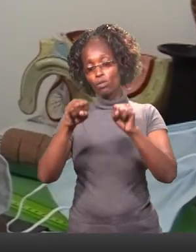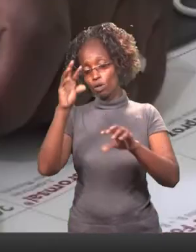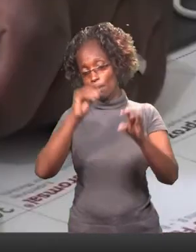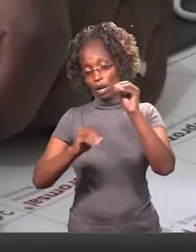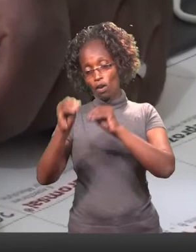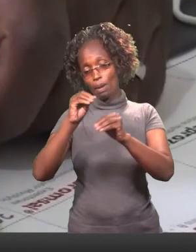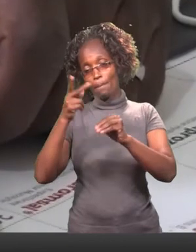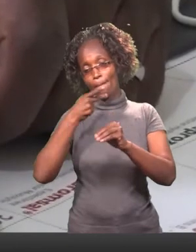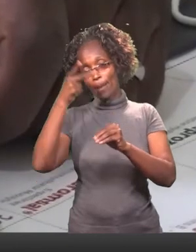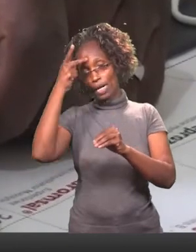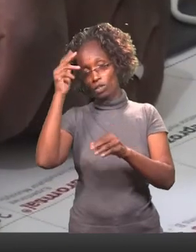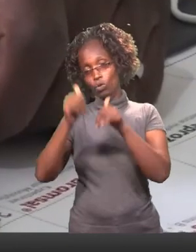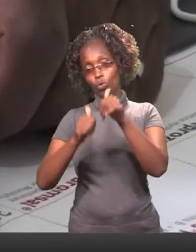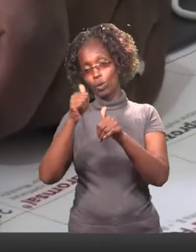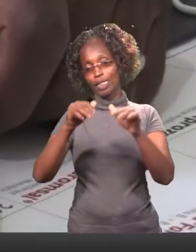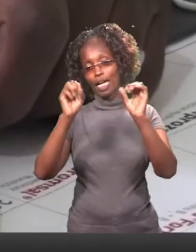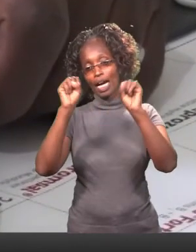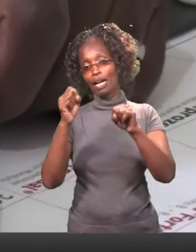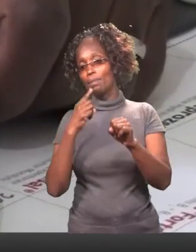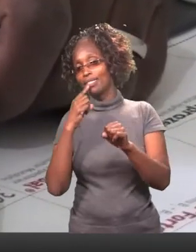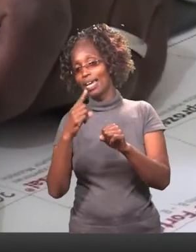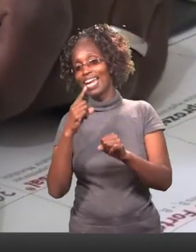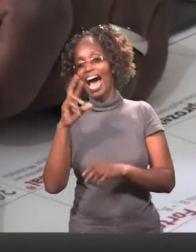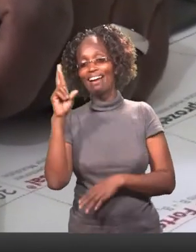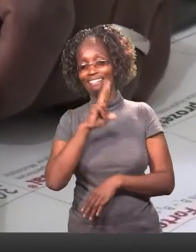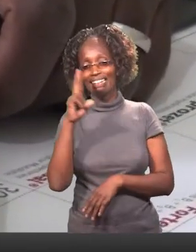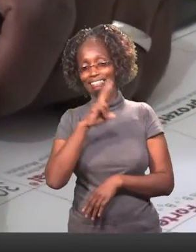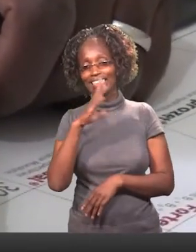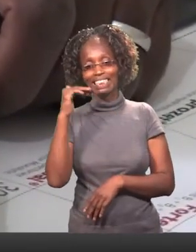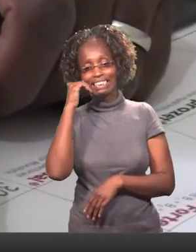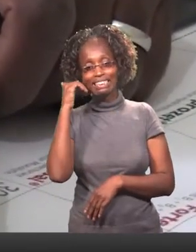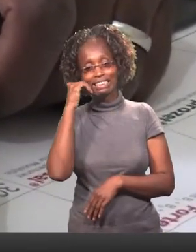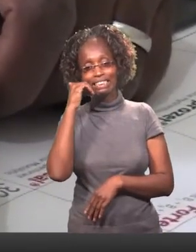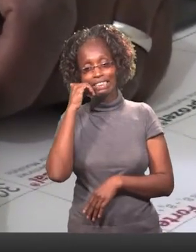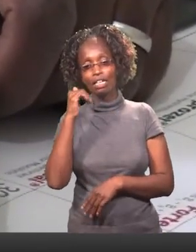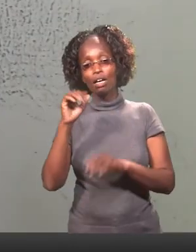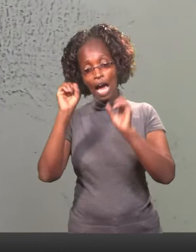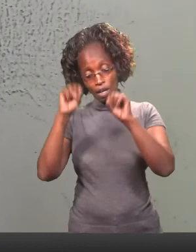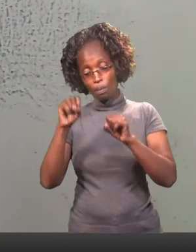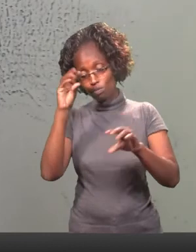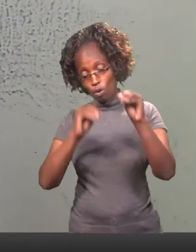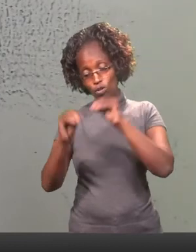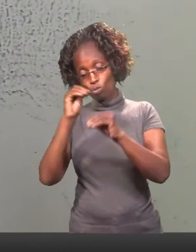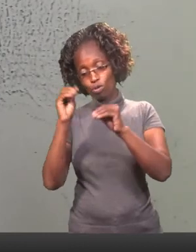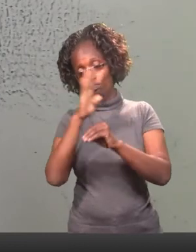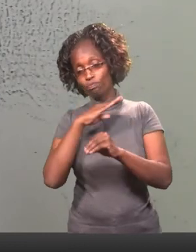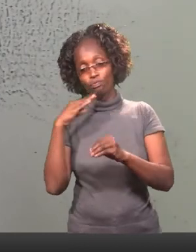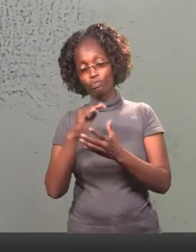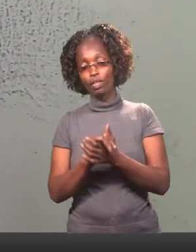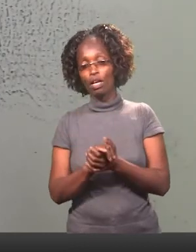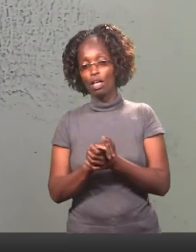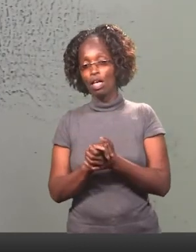kwa watoto, huku ukitaja kama ugonjwa hatari unaoweza kusababisha kifo kutokana na umuhimu wa damu mwilini. There are some anemias that